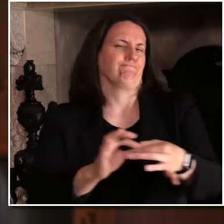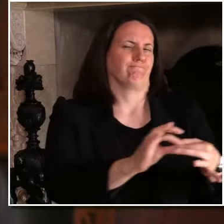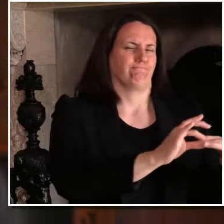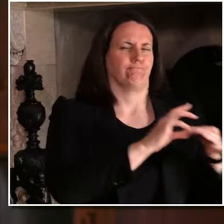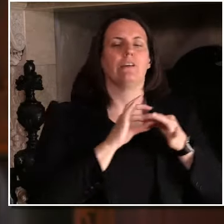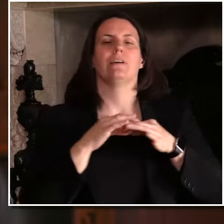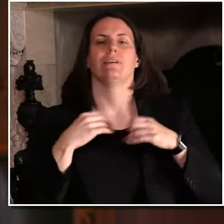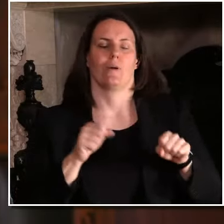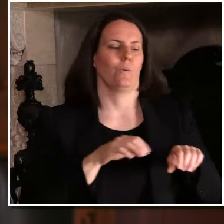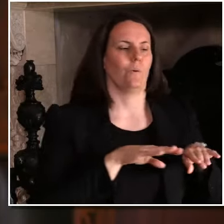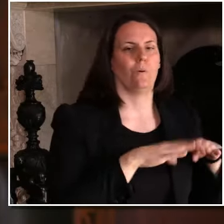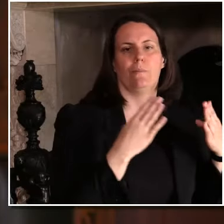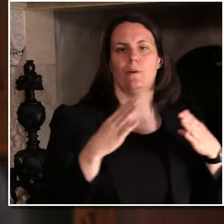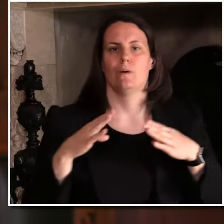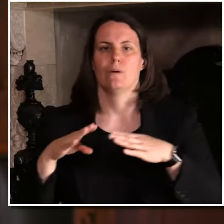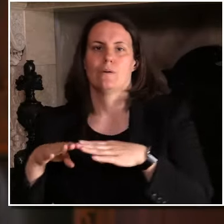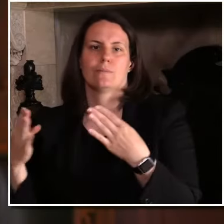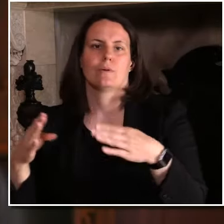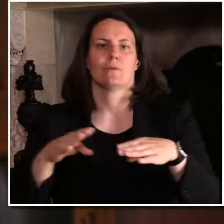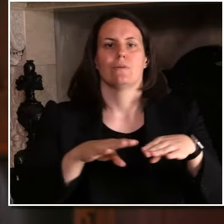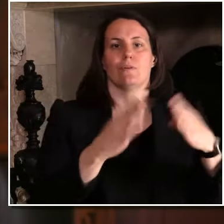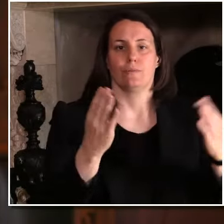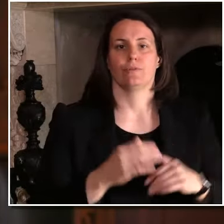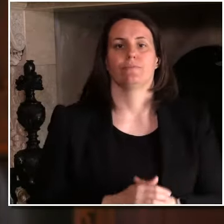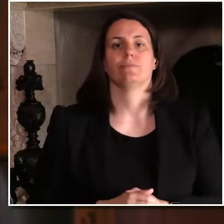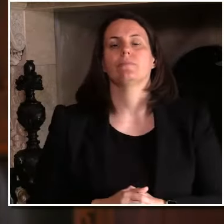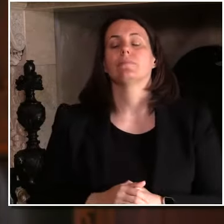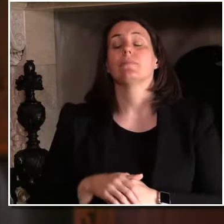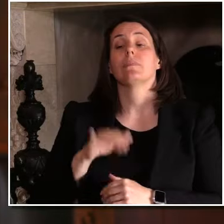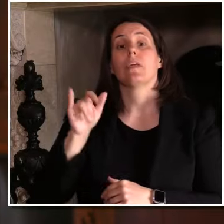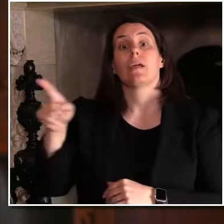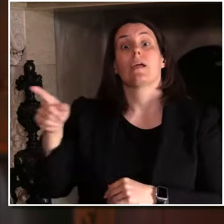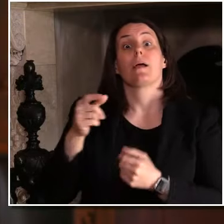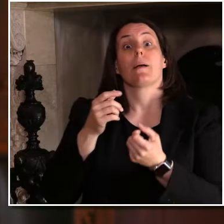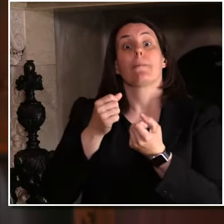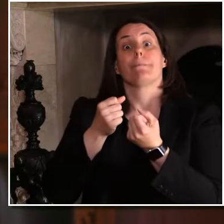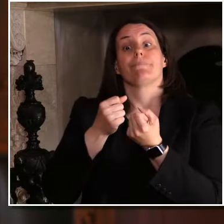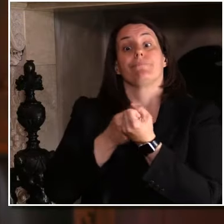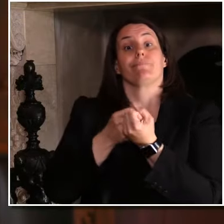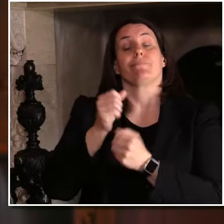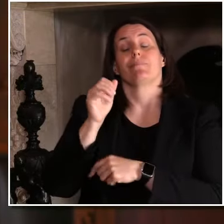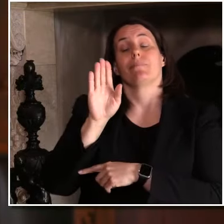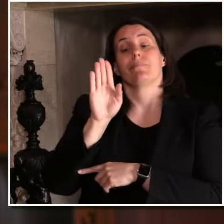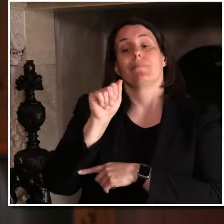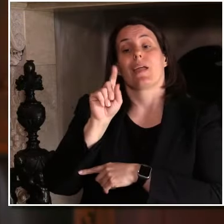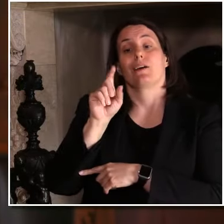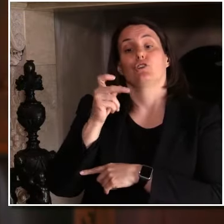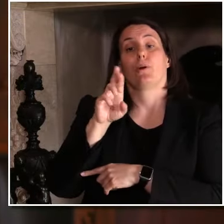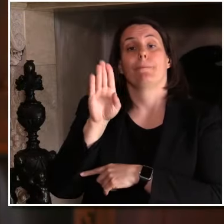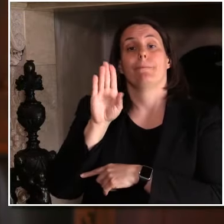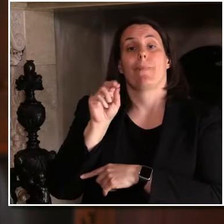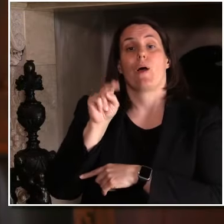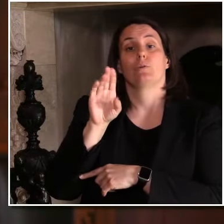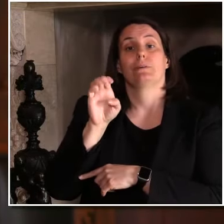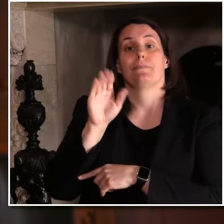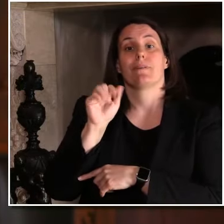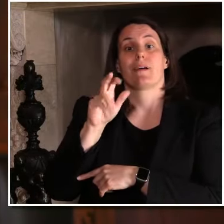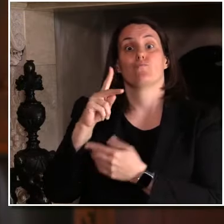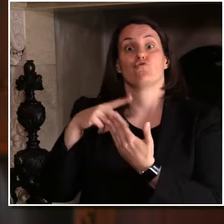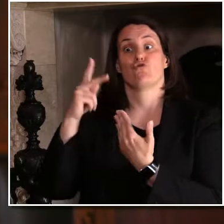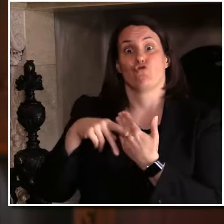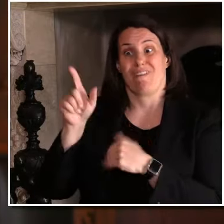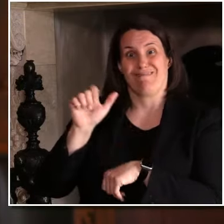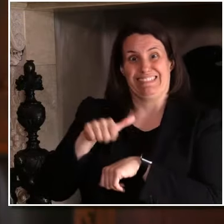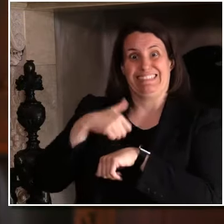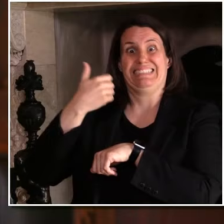Back plan to test every Wisconsin resident who needs a test, to trace every positive case and their contacts, and to track the spread